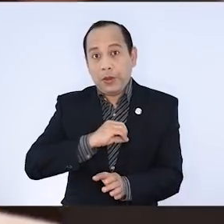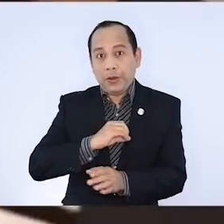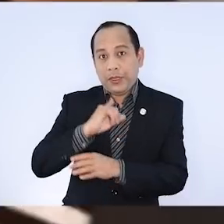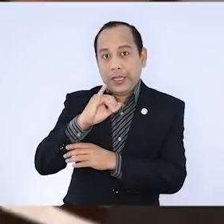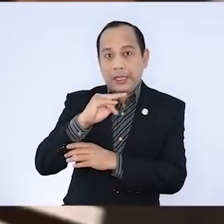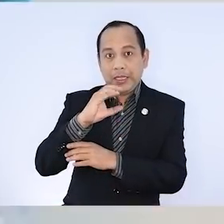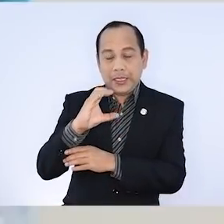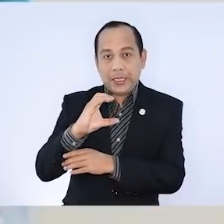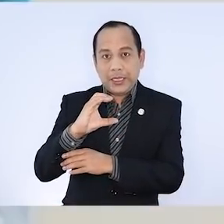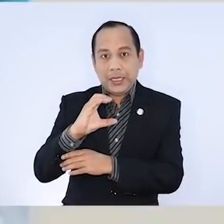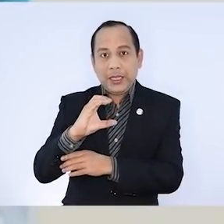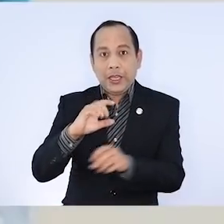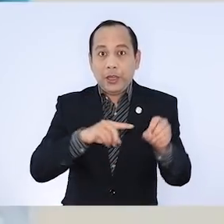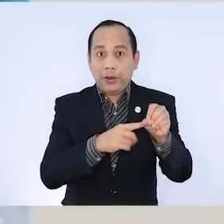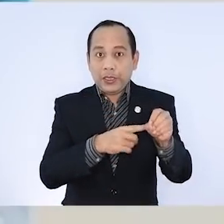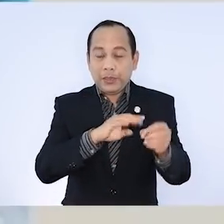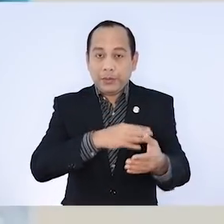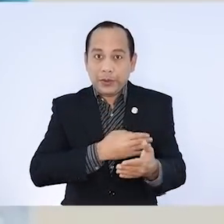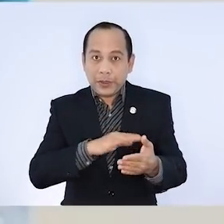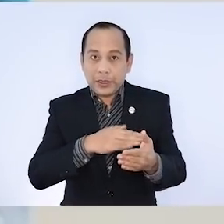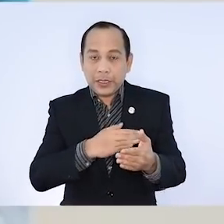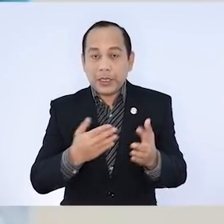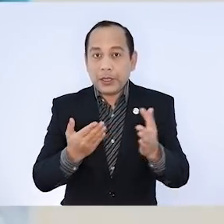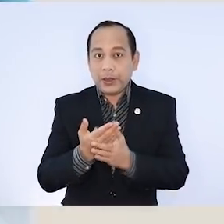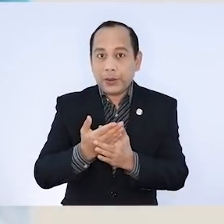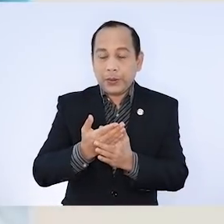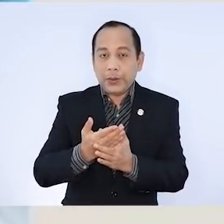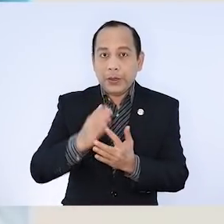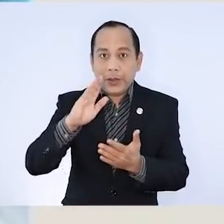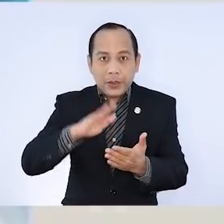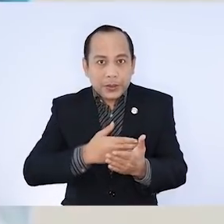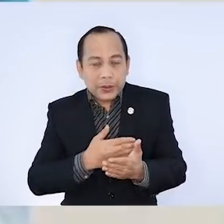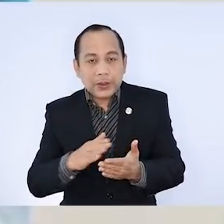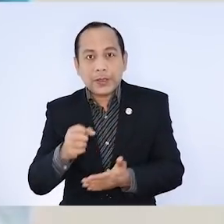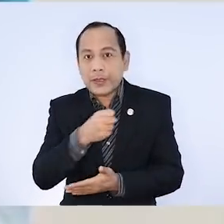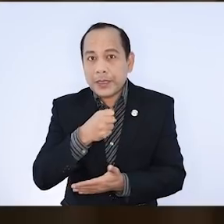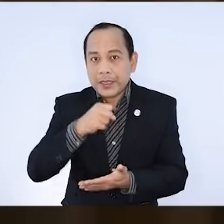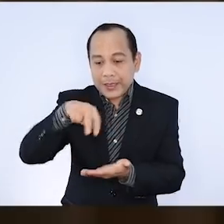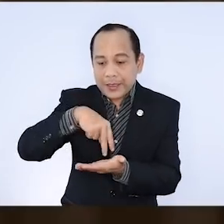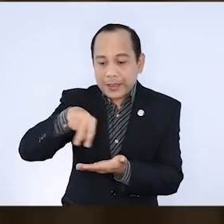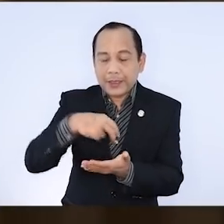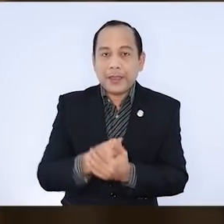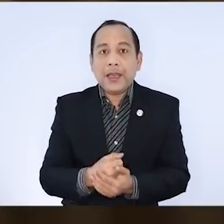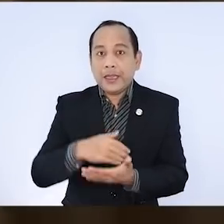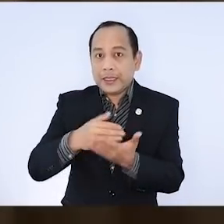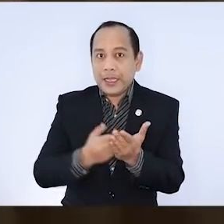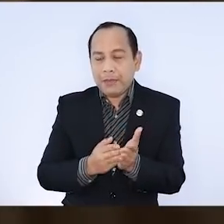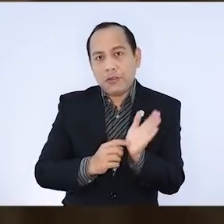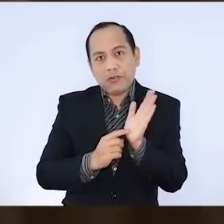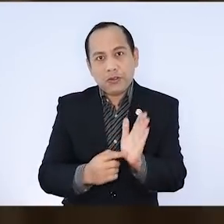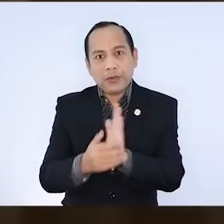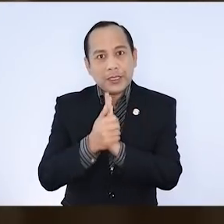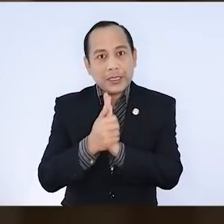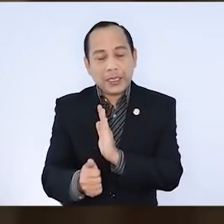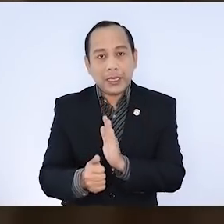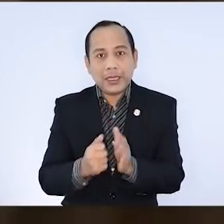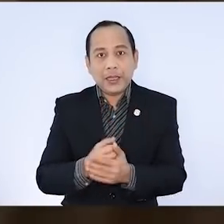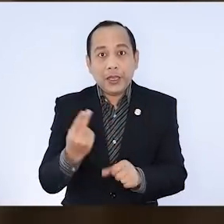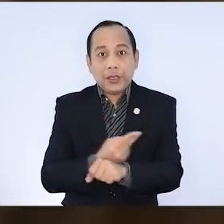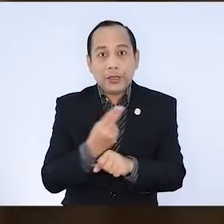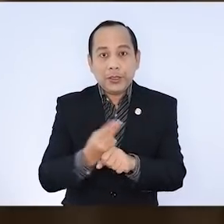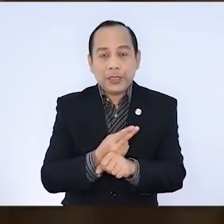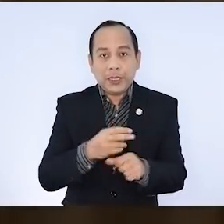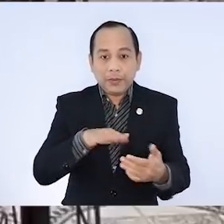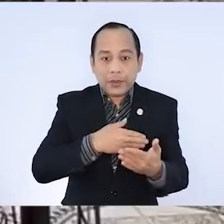Iglesia Ni Cristo original music through song and dance numbers. Some also show their talents in using